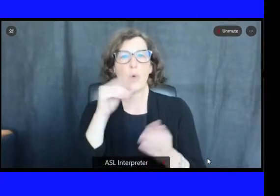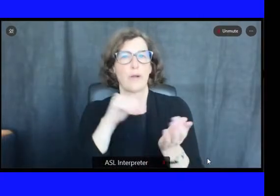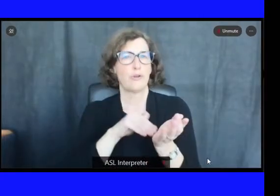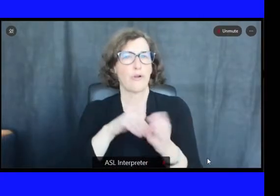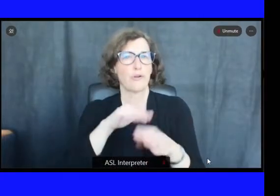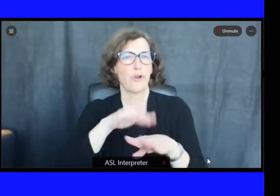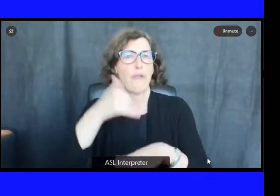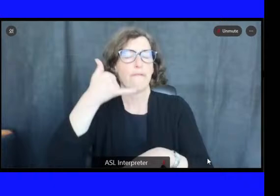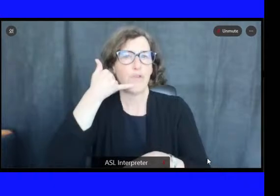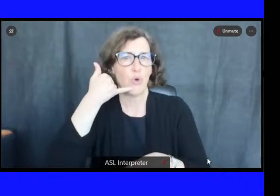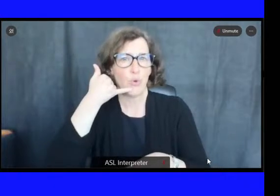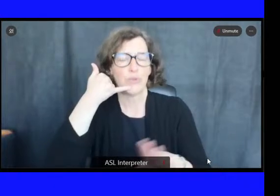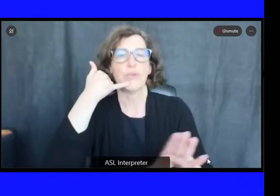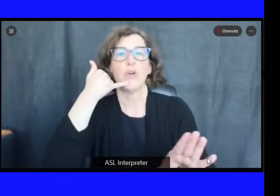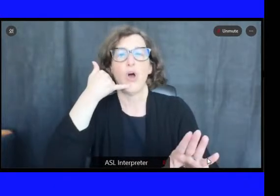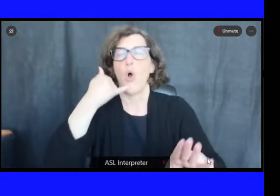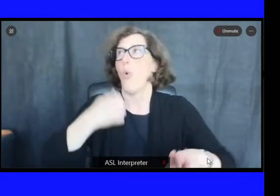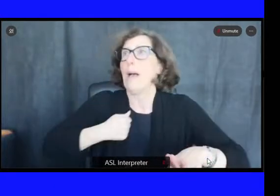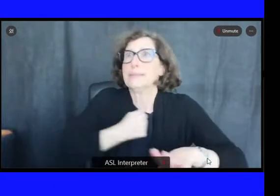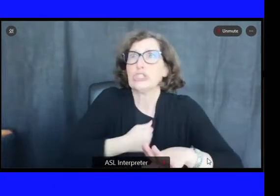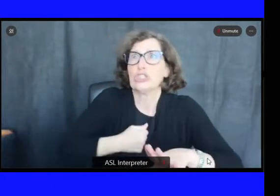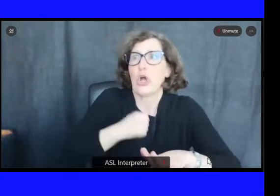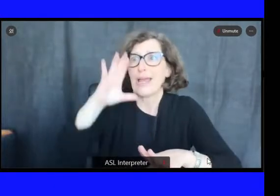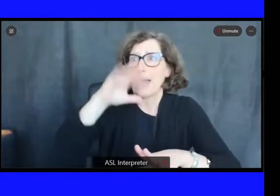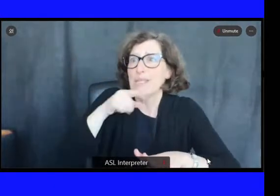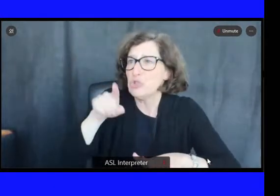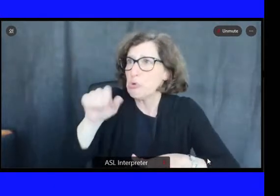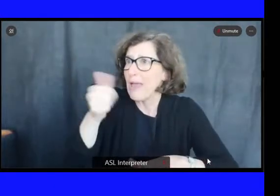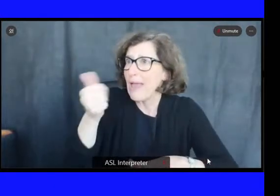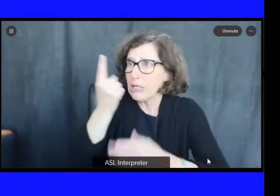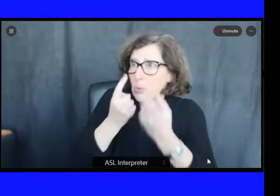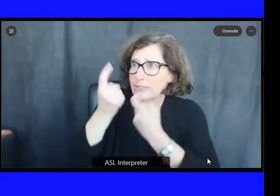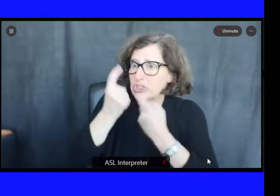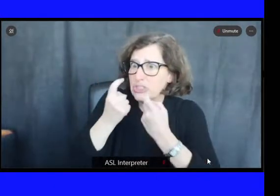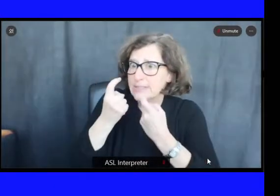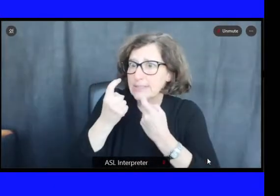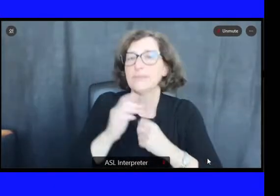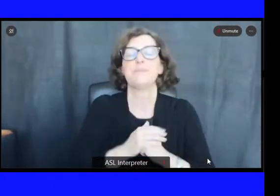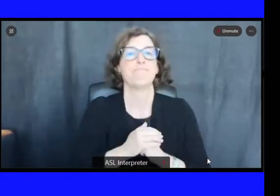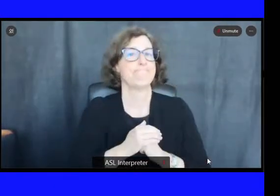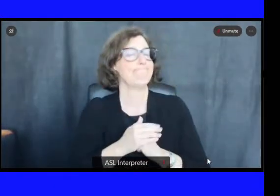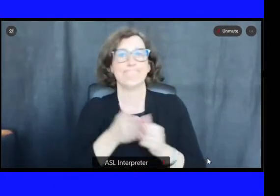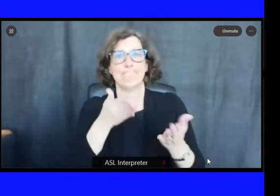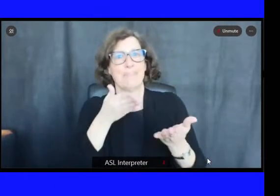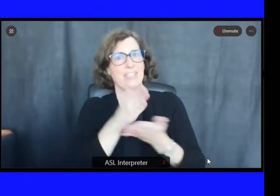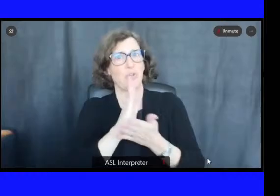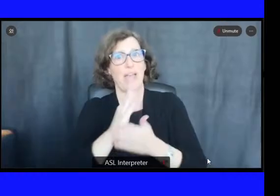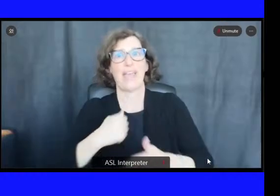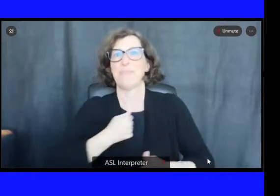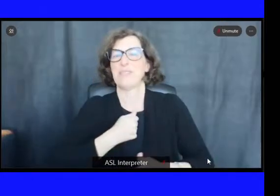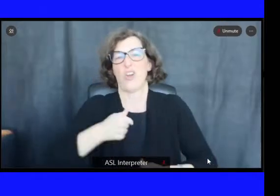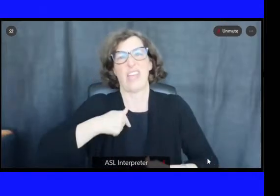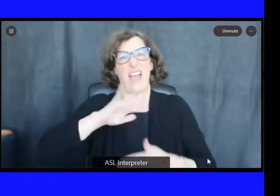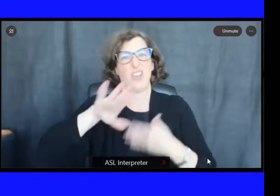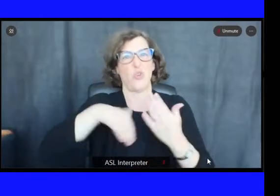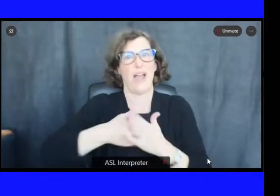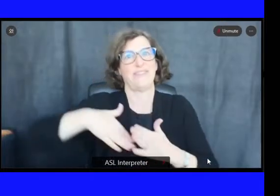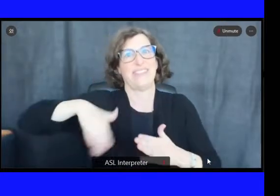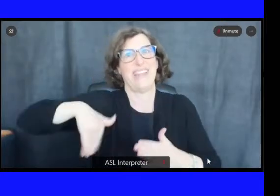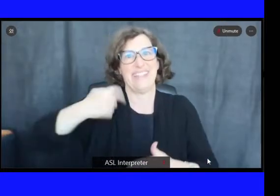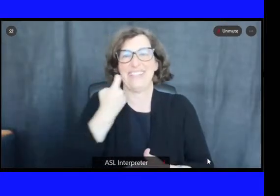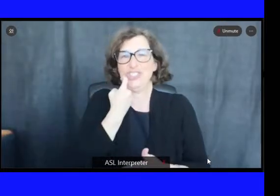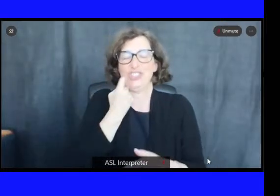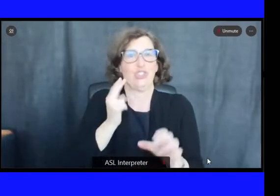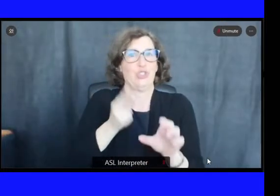data, according to race, ethnicity, and language. So this is data that I'm sharing regarding our diabetes